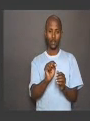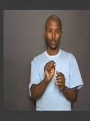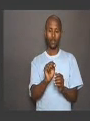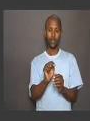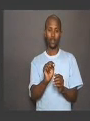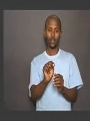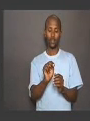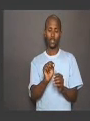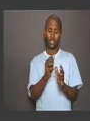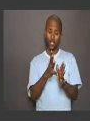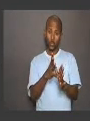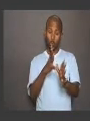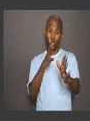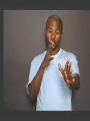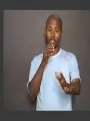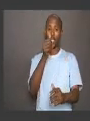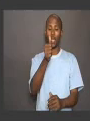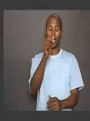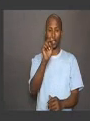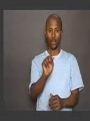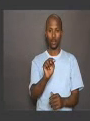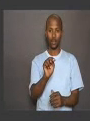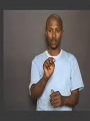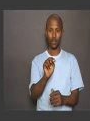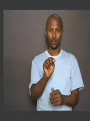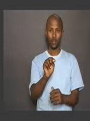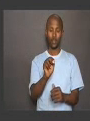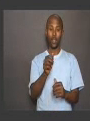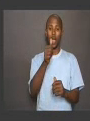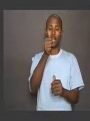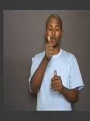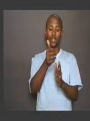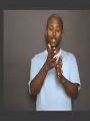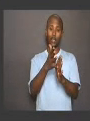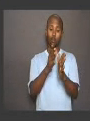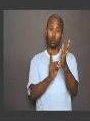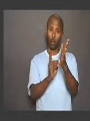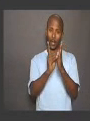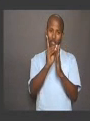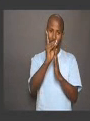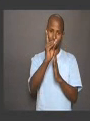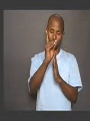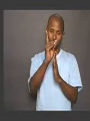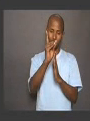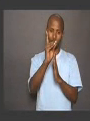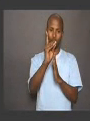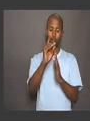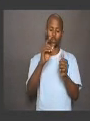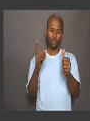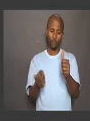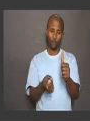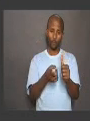If sequence AN is an arithmetic progression with the first